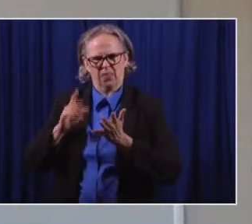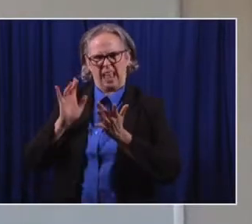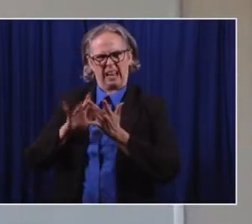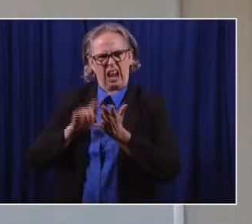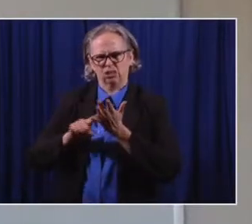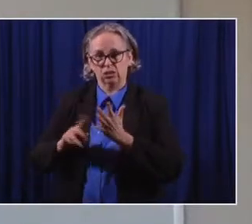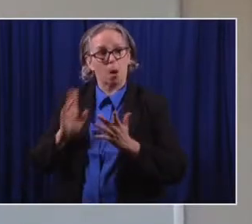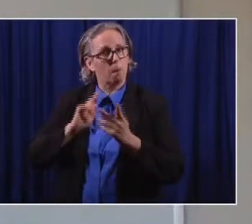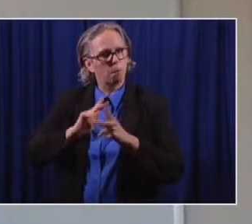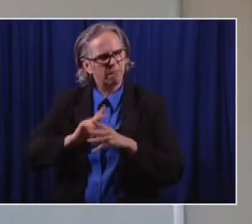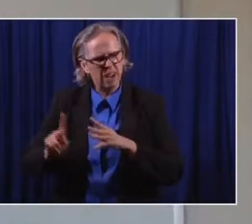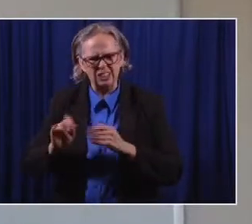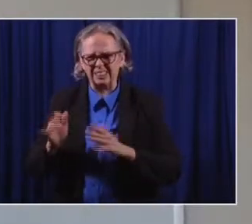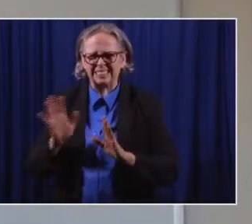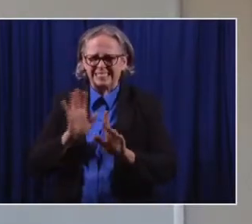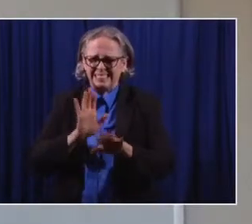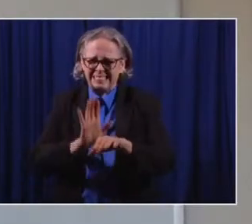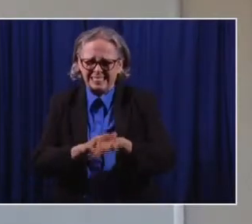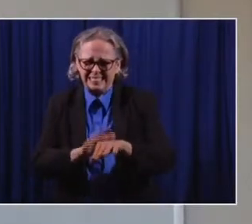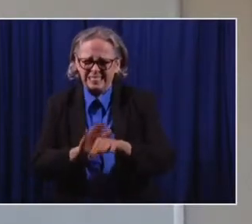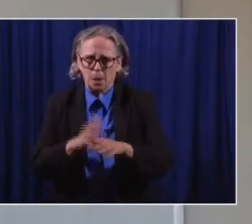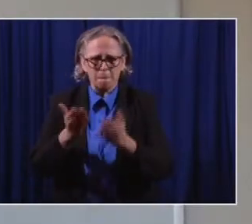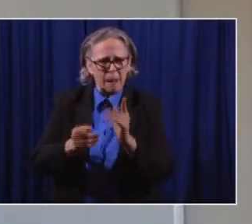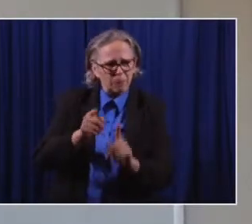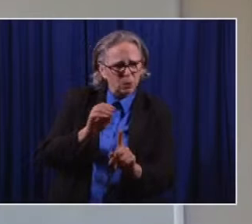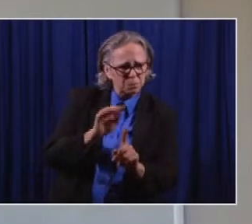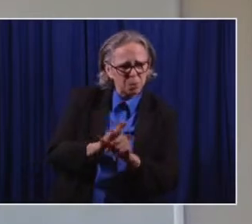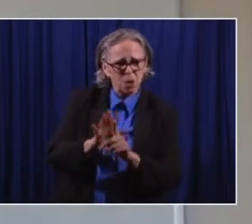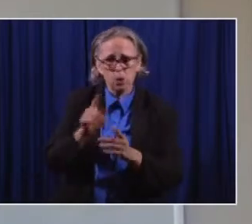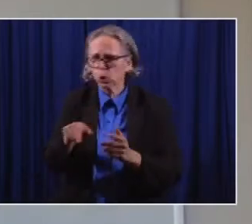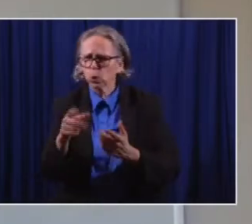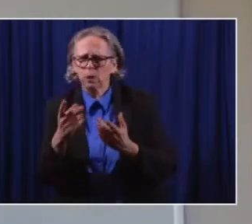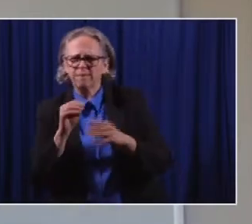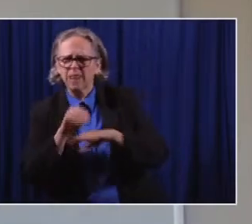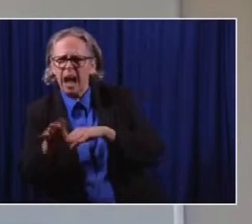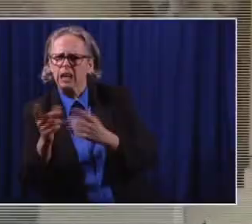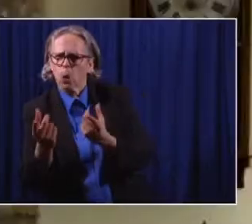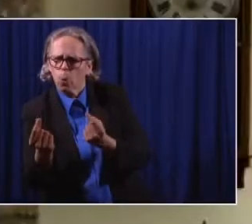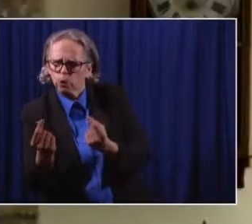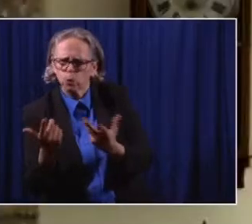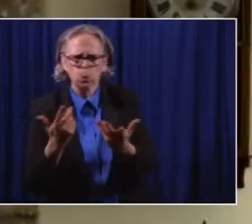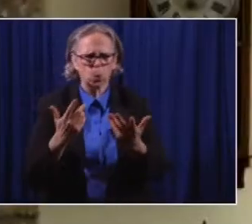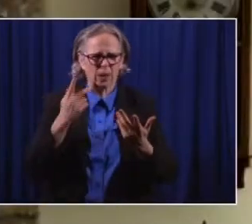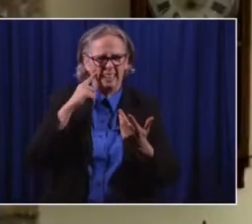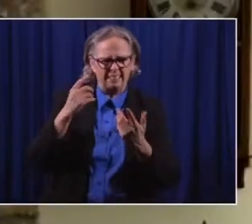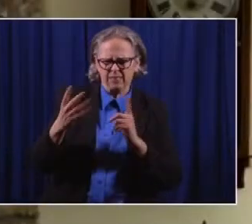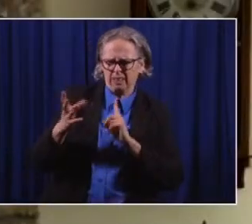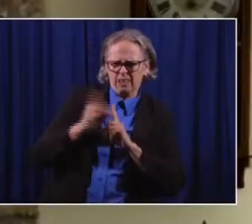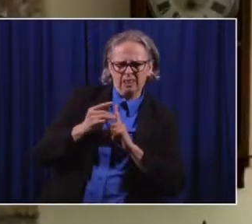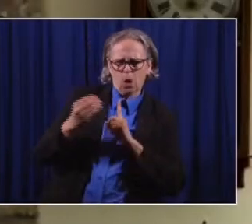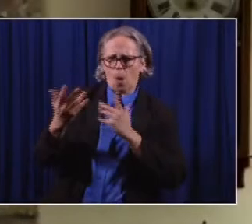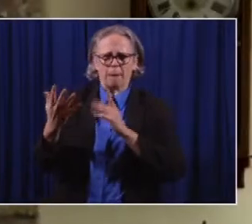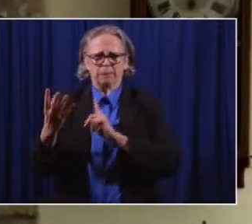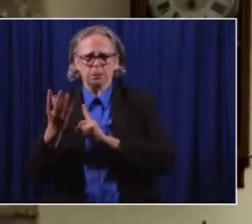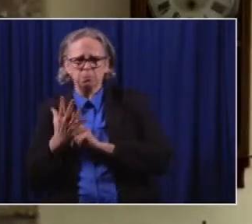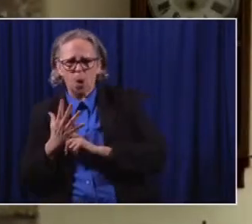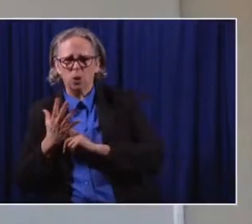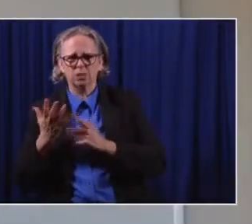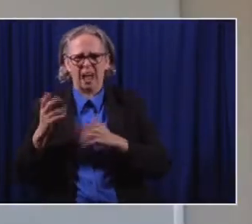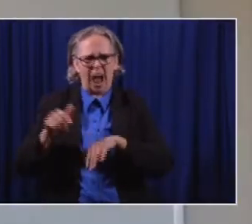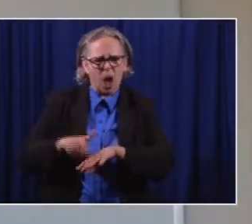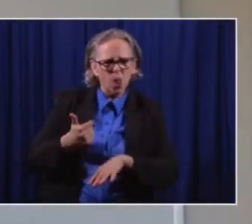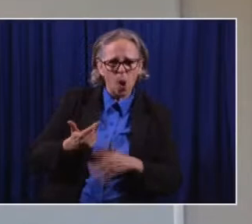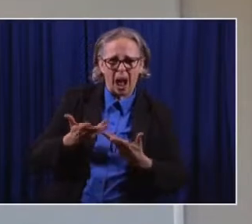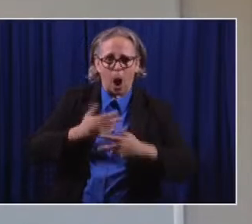of all these steps that you should be taking, for how long, and this is what you should do to protect your family, your community,